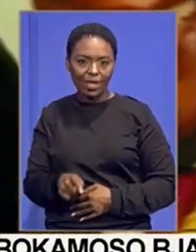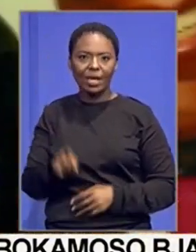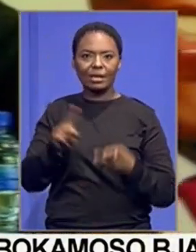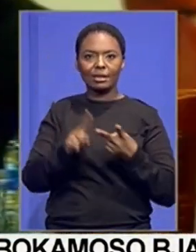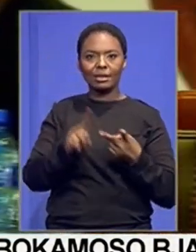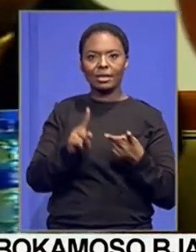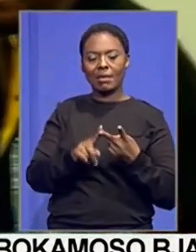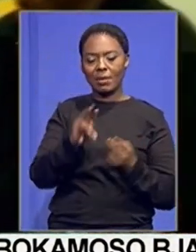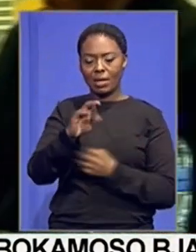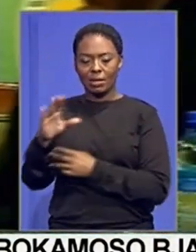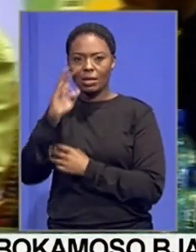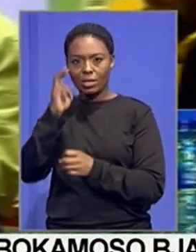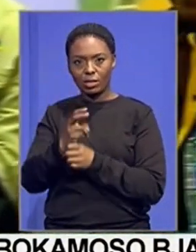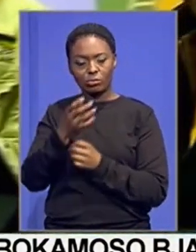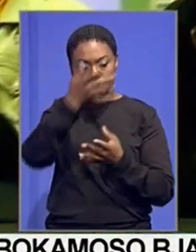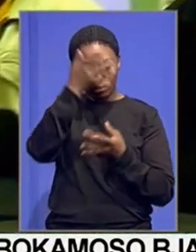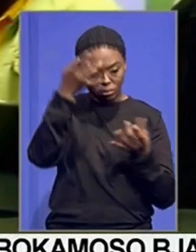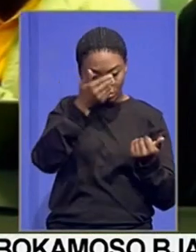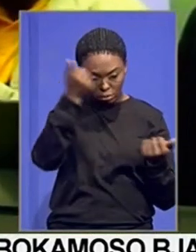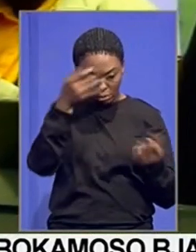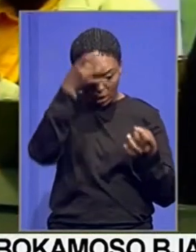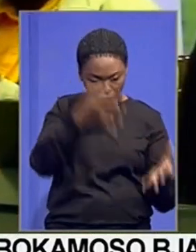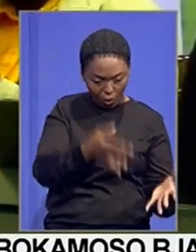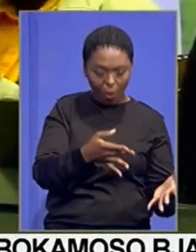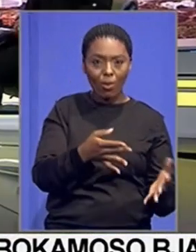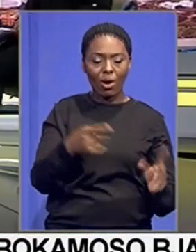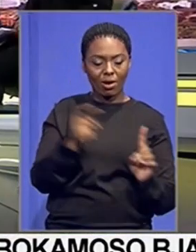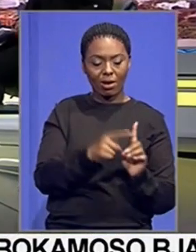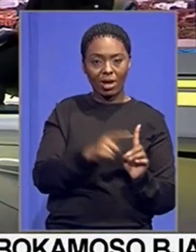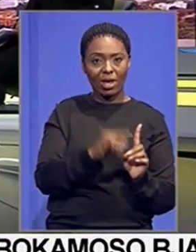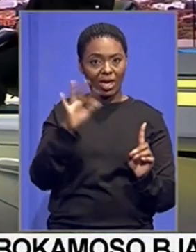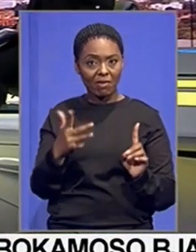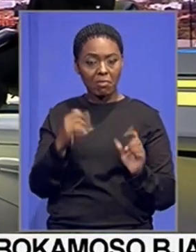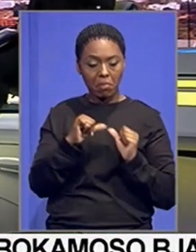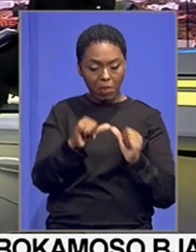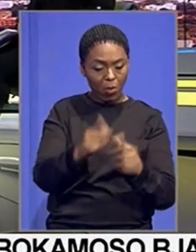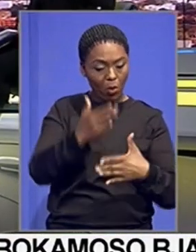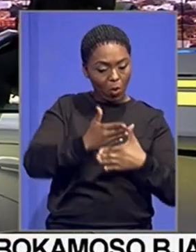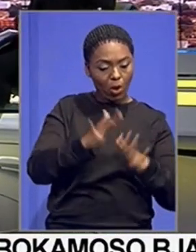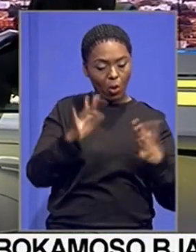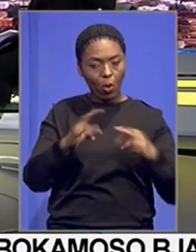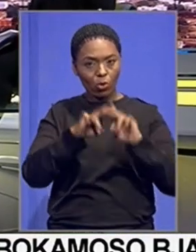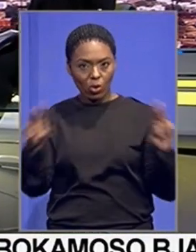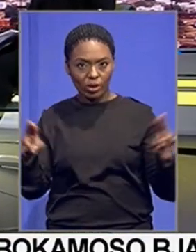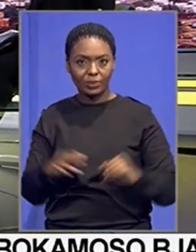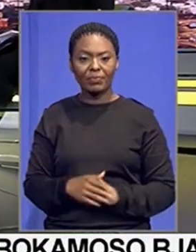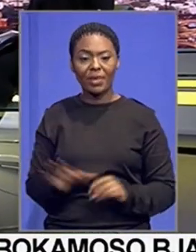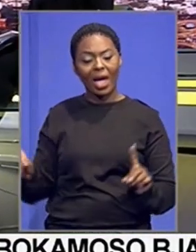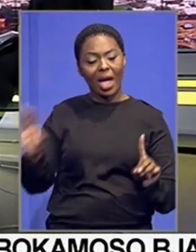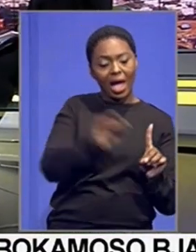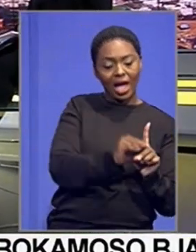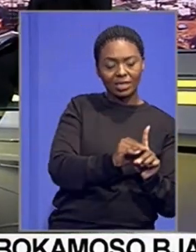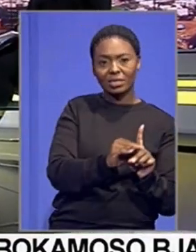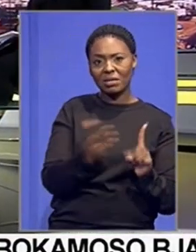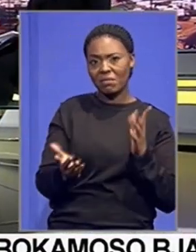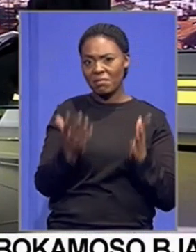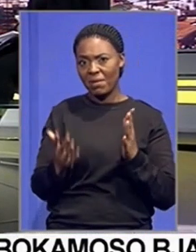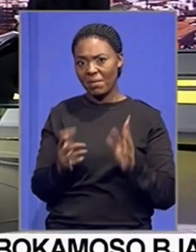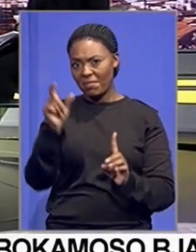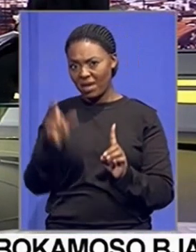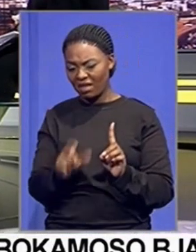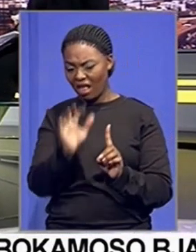bosetšhaba ya ANC. Ge a botšiša gore a e ka ba o sola gore go ka ba le yo a moeka go tabeng ye o ikarabetše